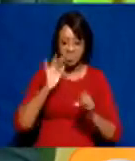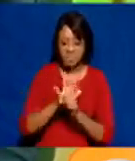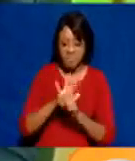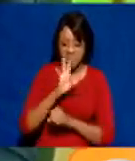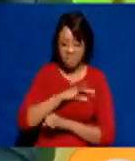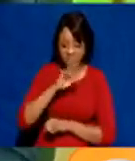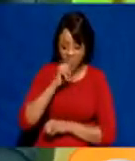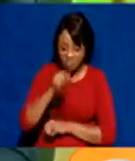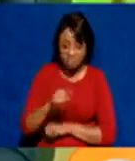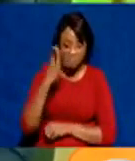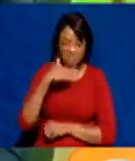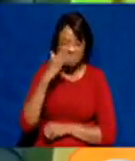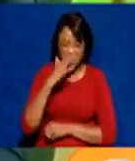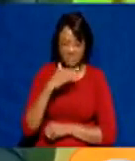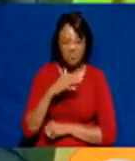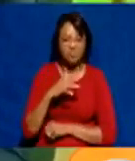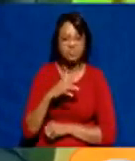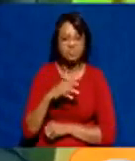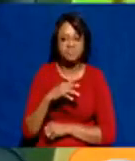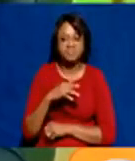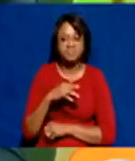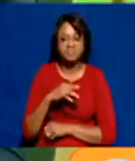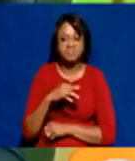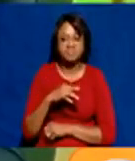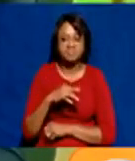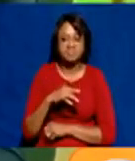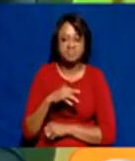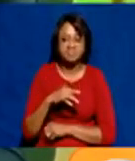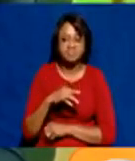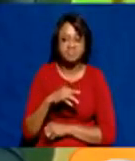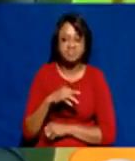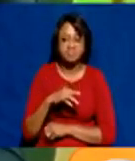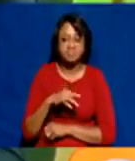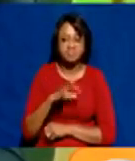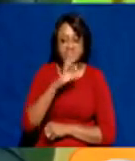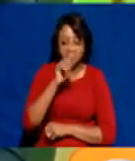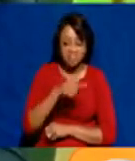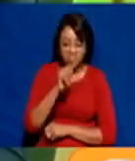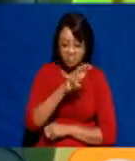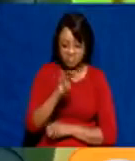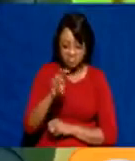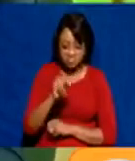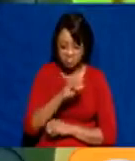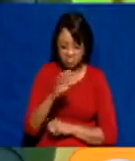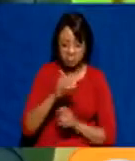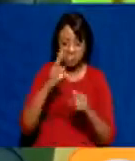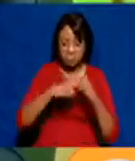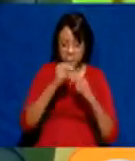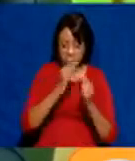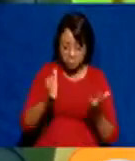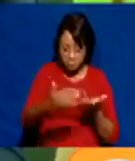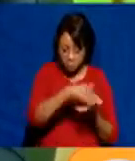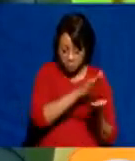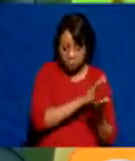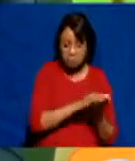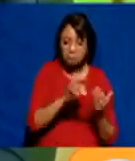which is recycling, yeah. Over 3,000 tons generated, 70% is collected, of course, 50% ends up in the dump site,